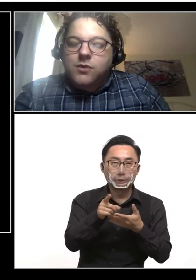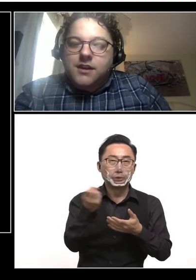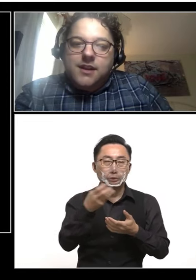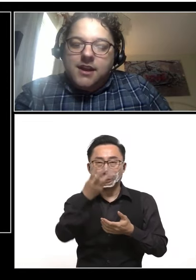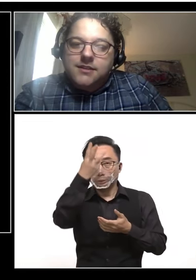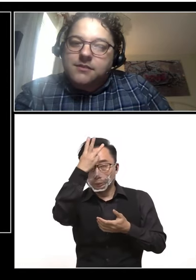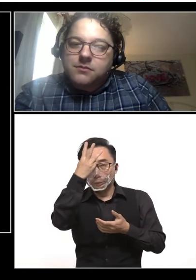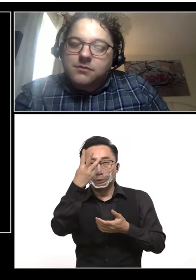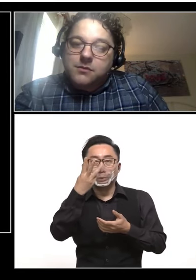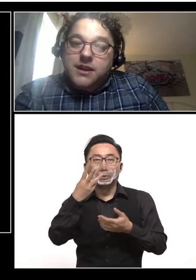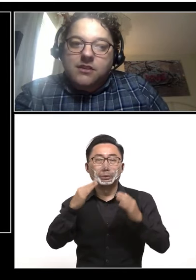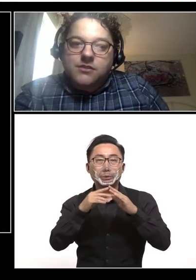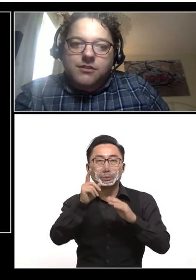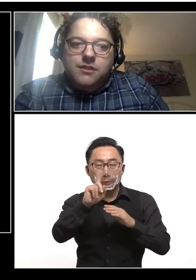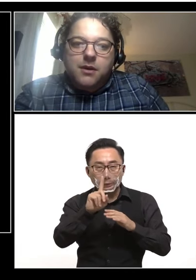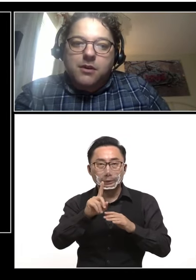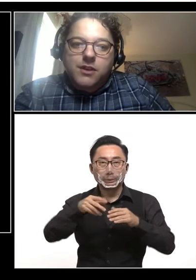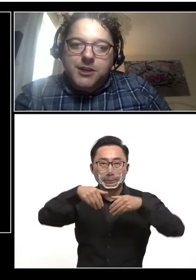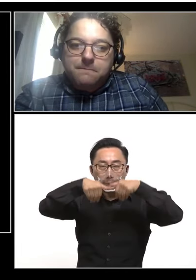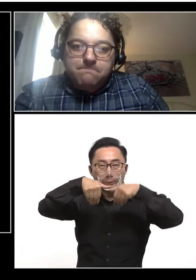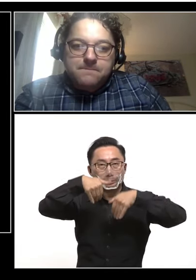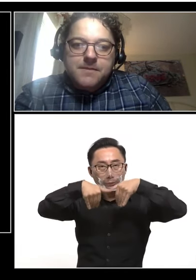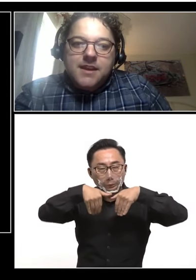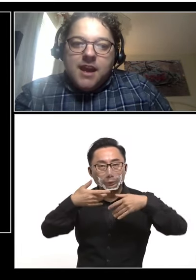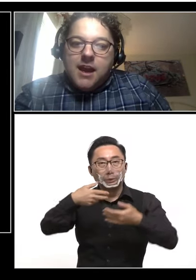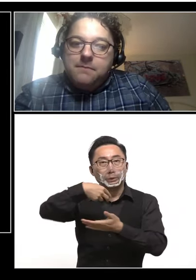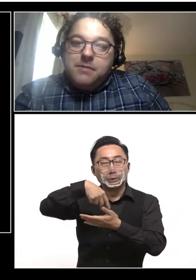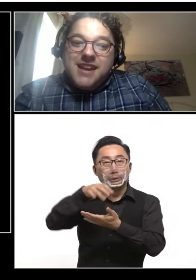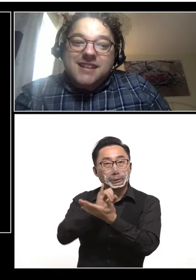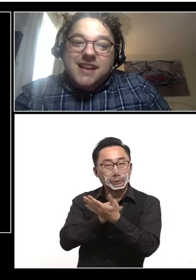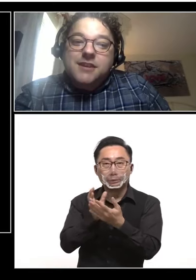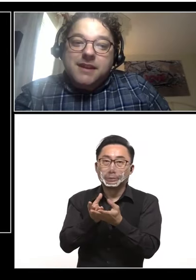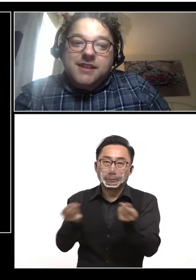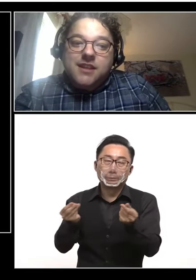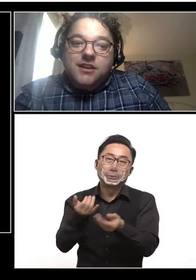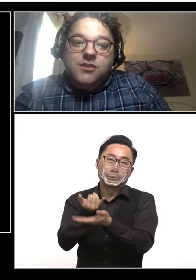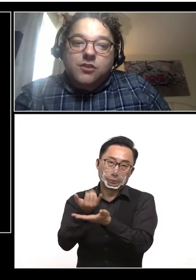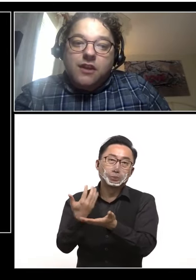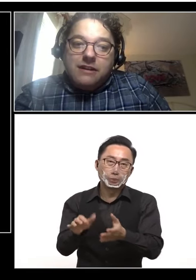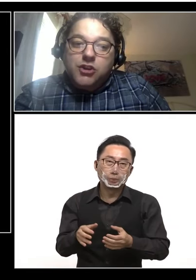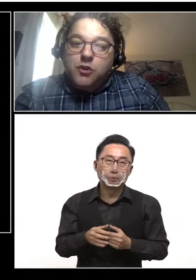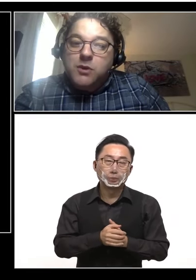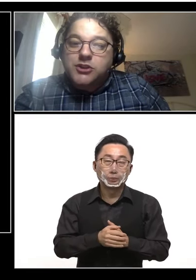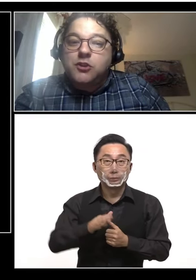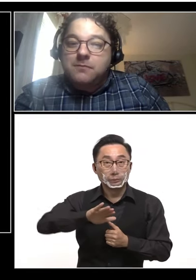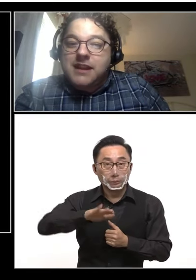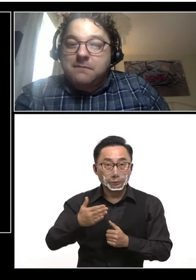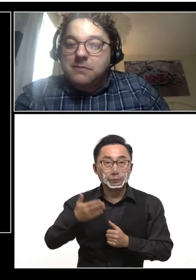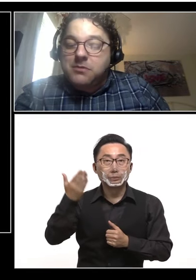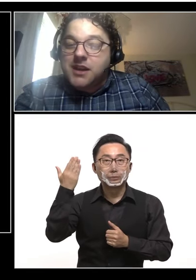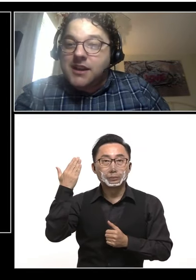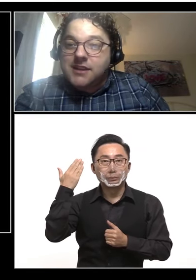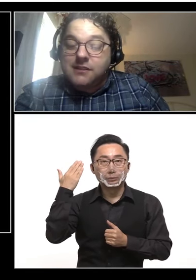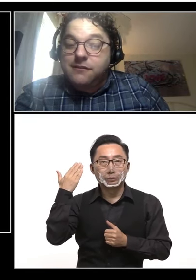artists were killed during the Pol Pot regime. But it's estimated that sort of around 2.2 million